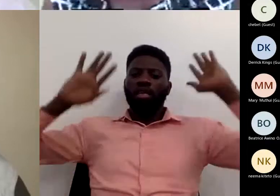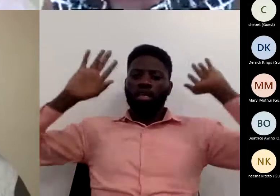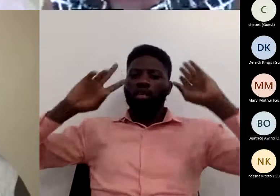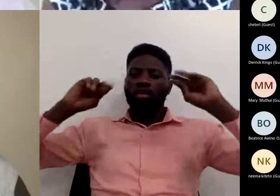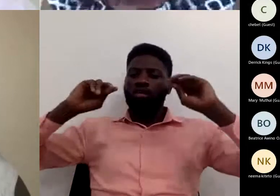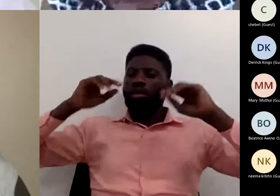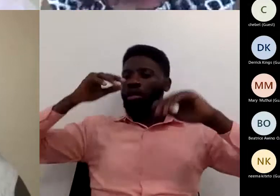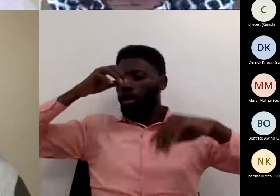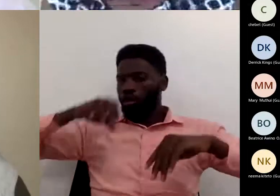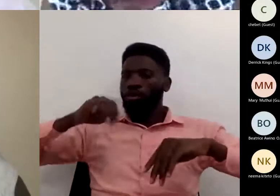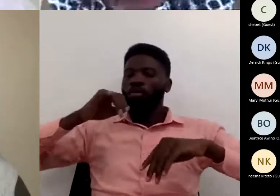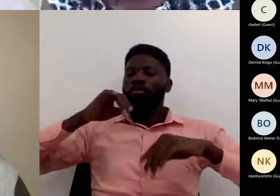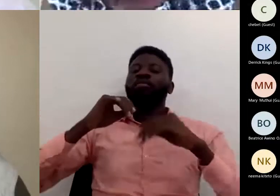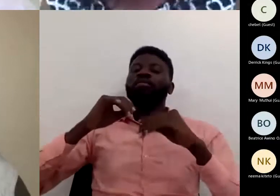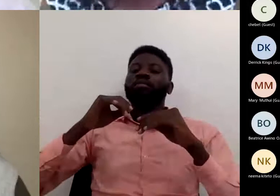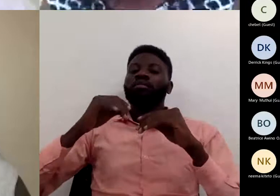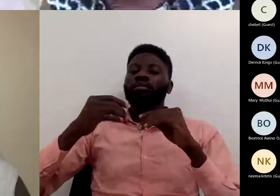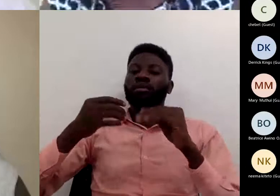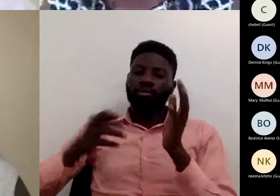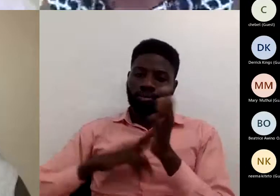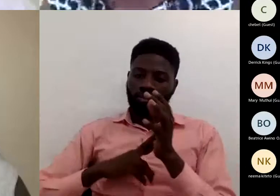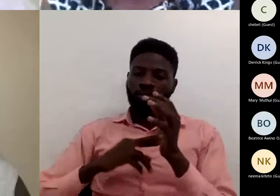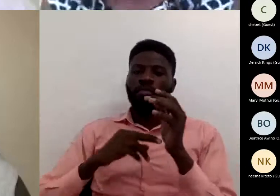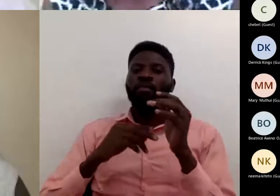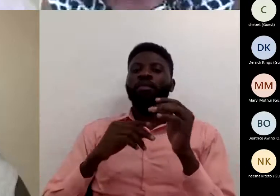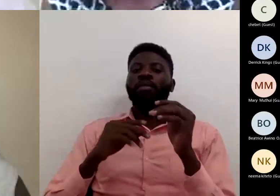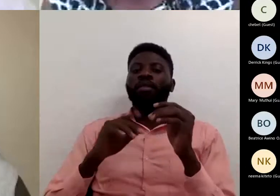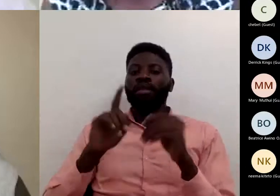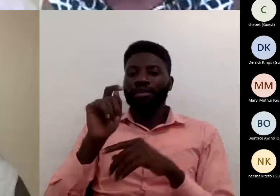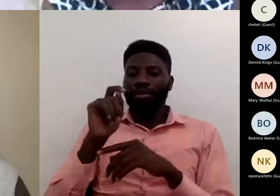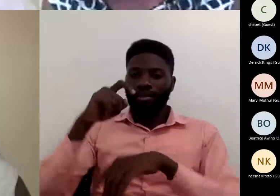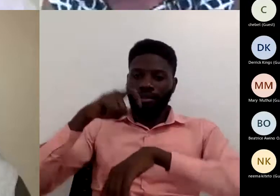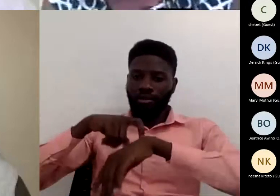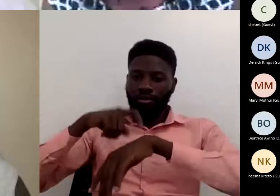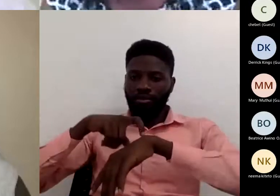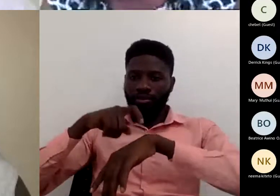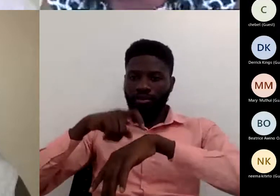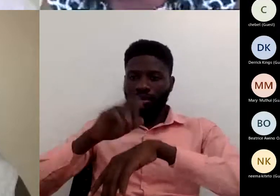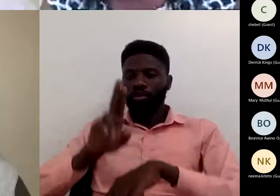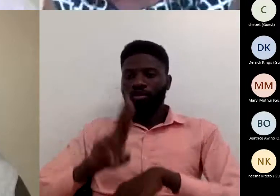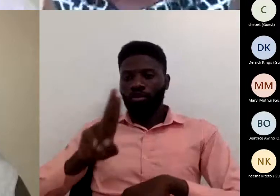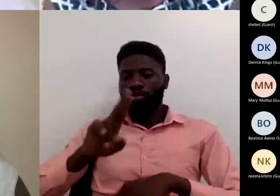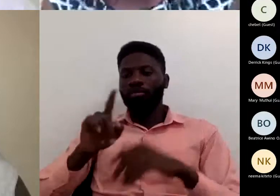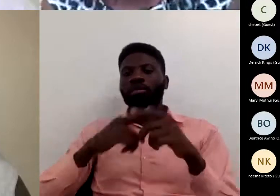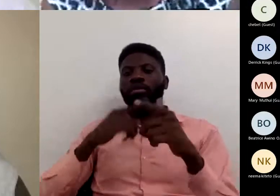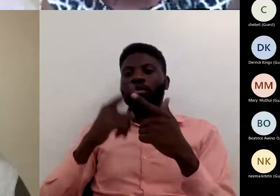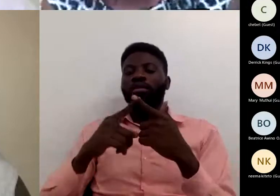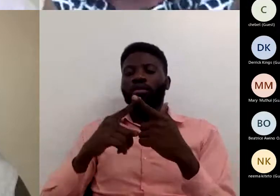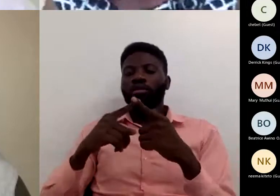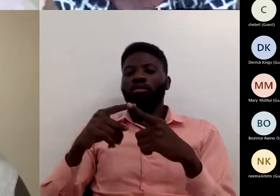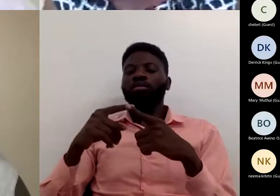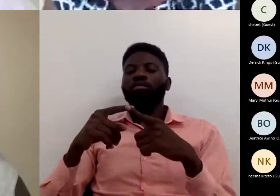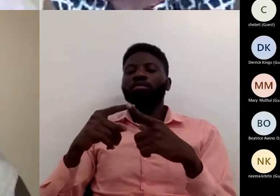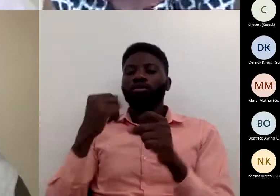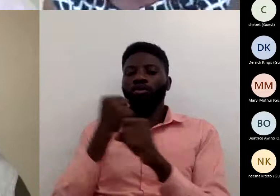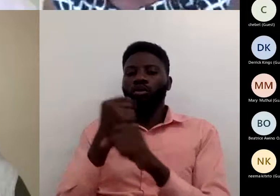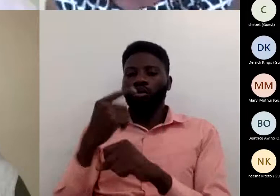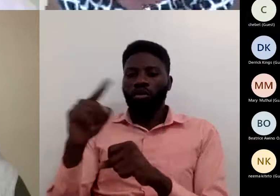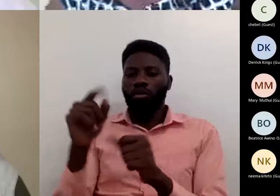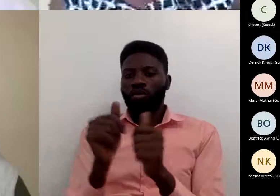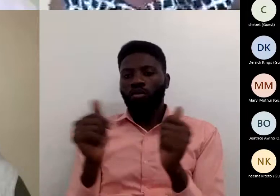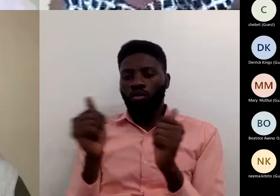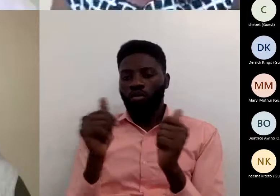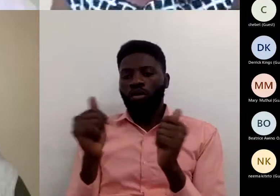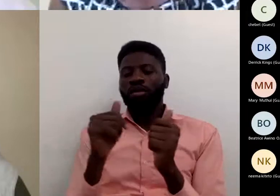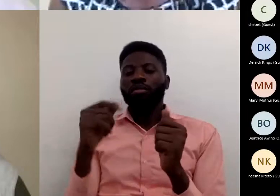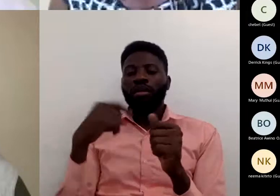And then the T is take the time and do it right. Just be patient and you'll do it right. So that's what I